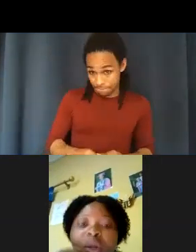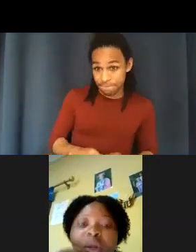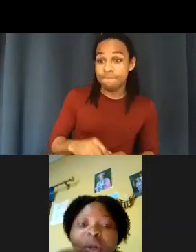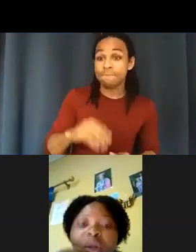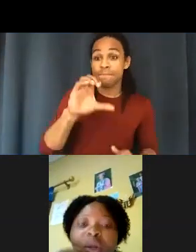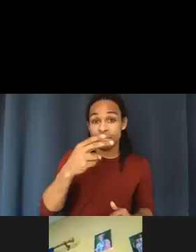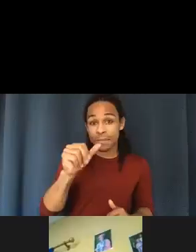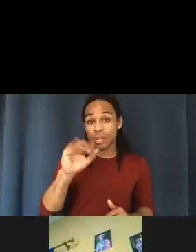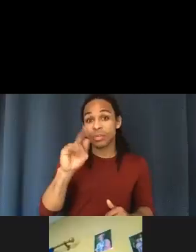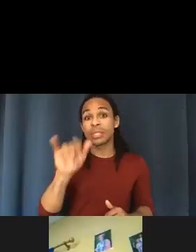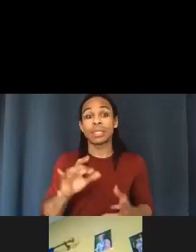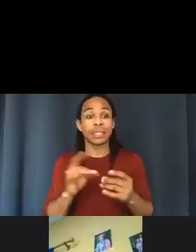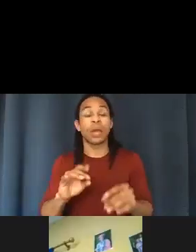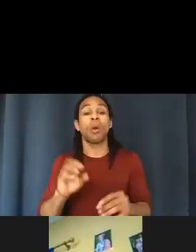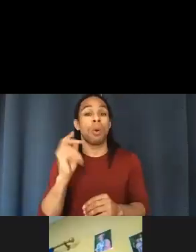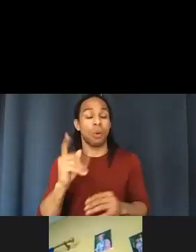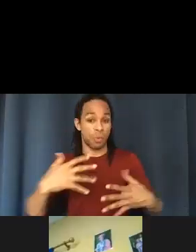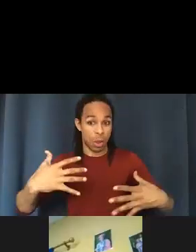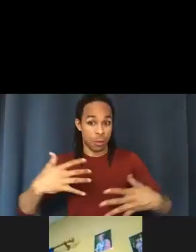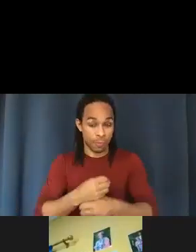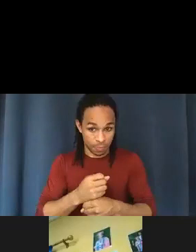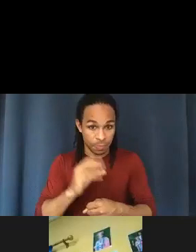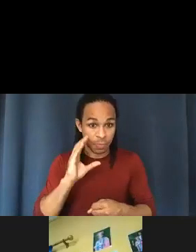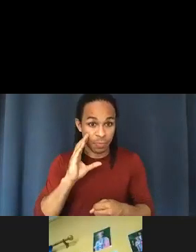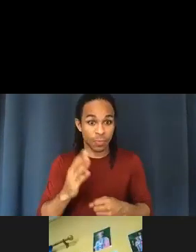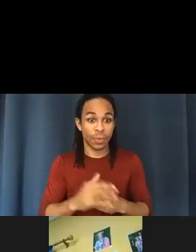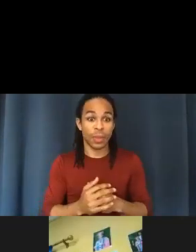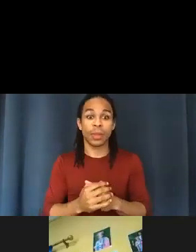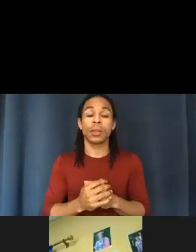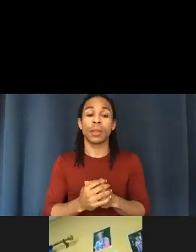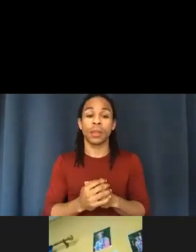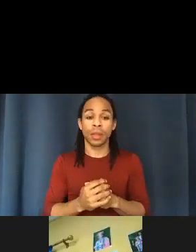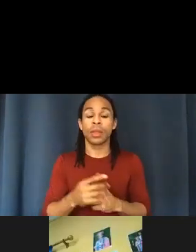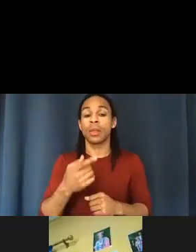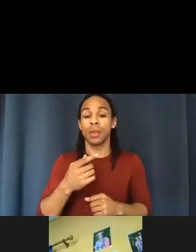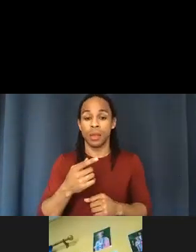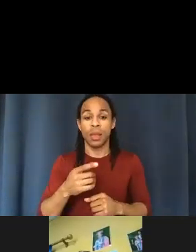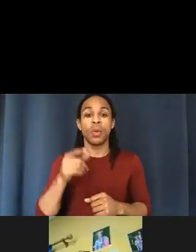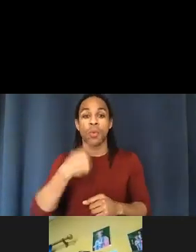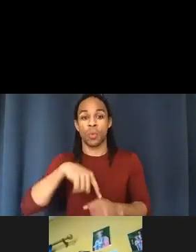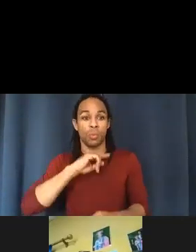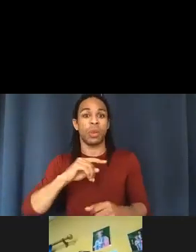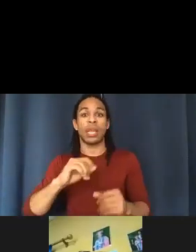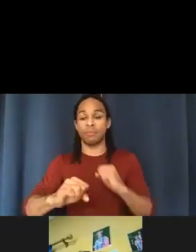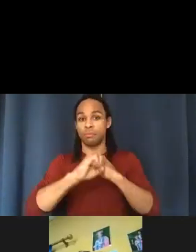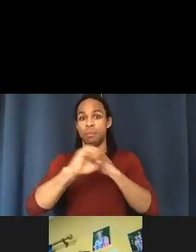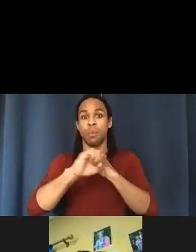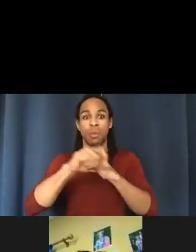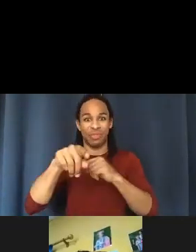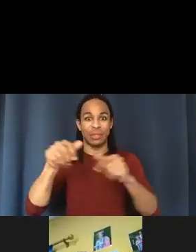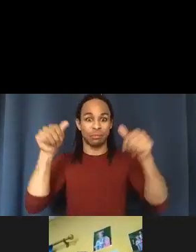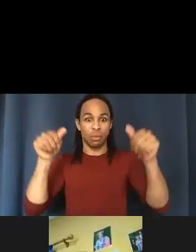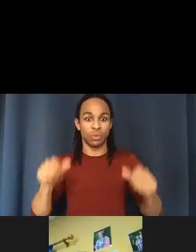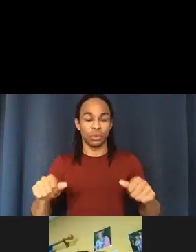trying to provide one mask for each child in the hotspots areas identified, and we're trying to